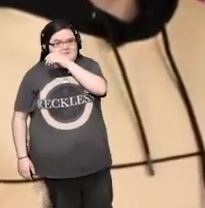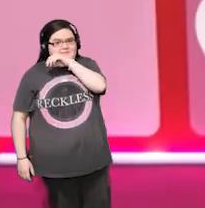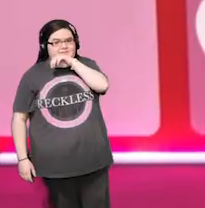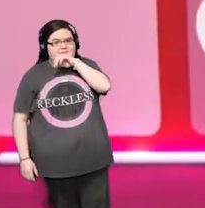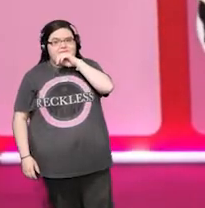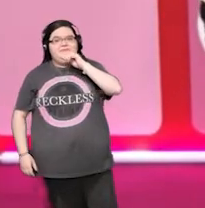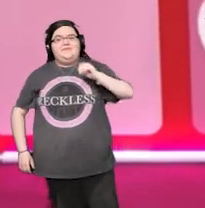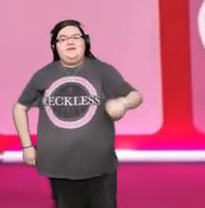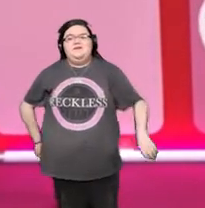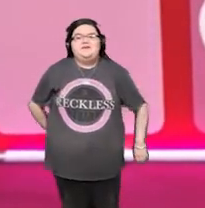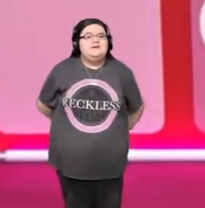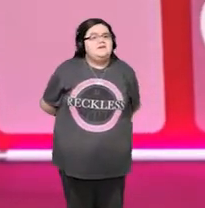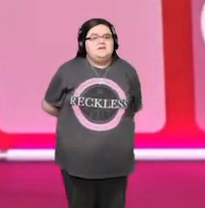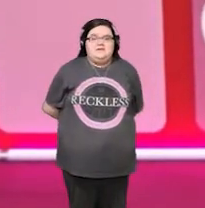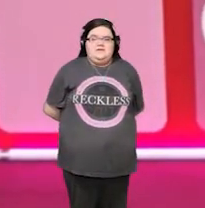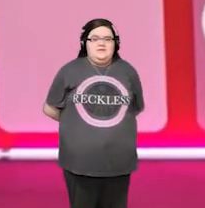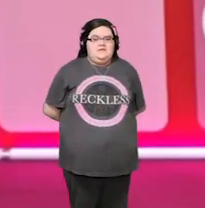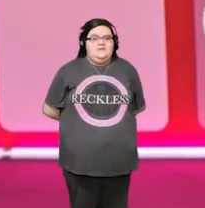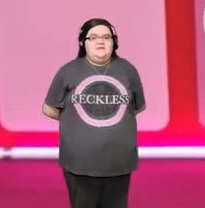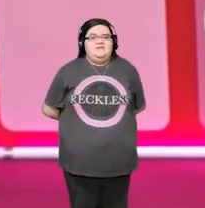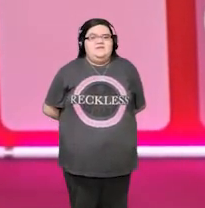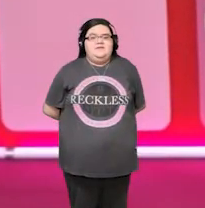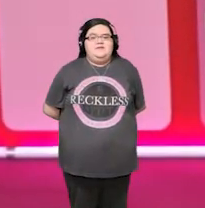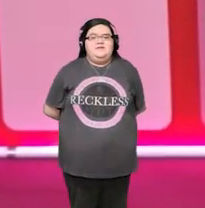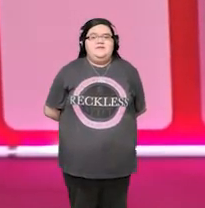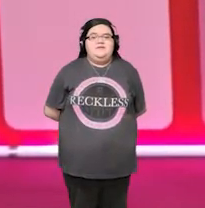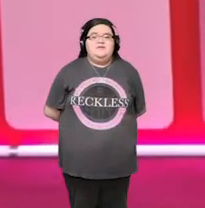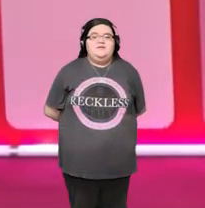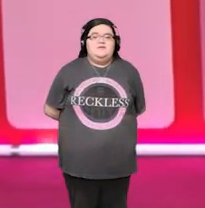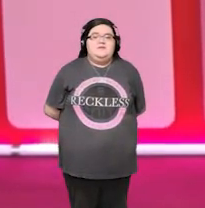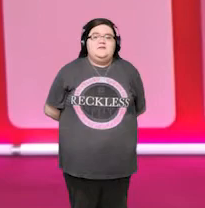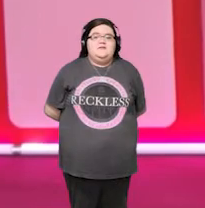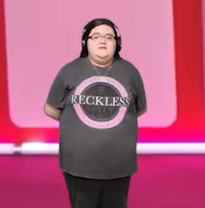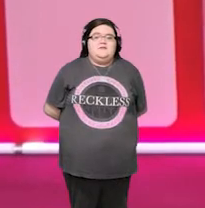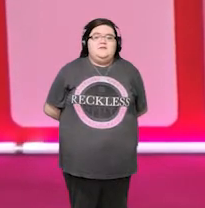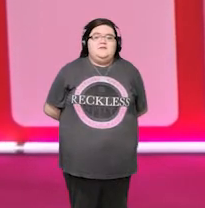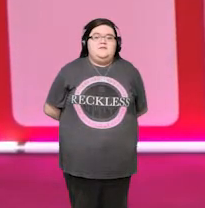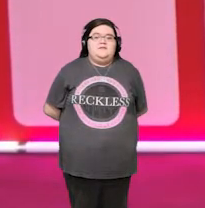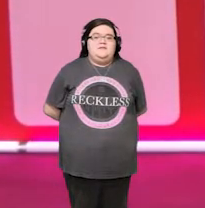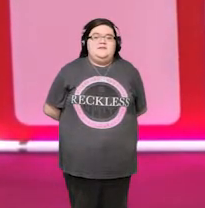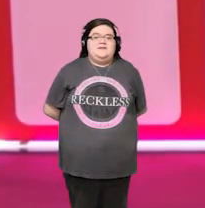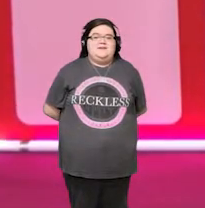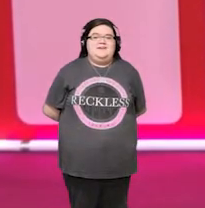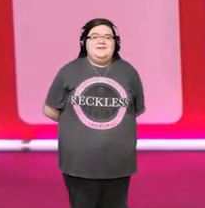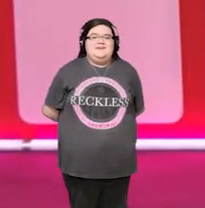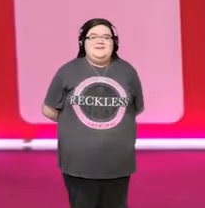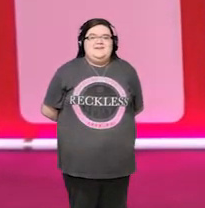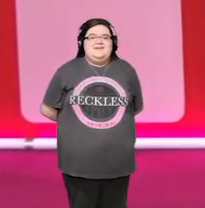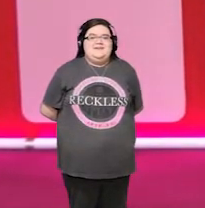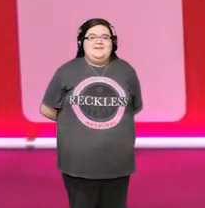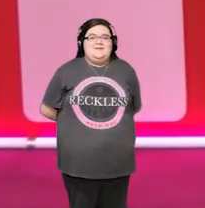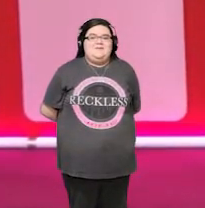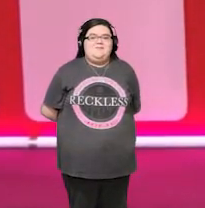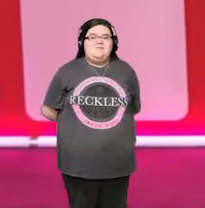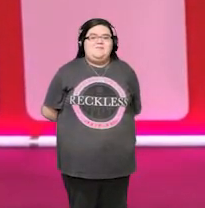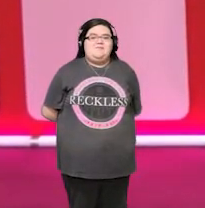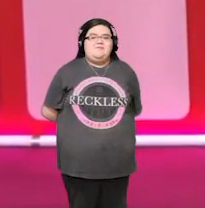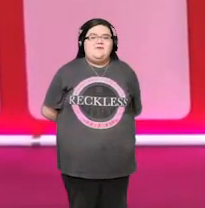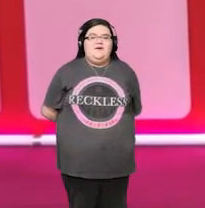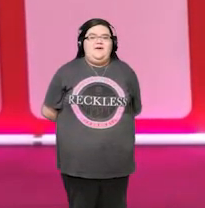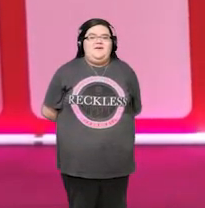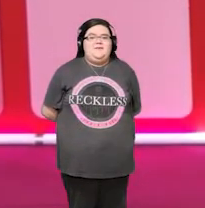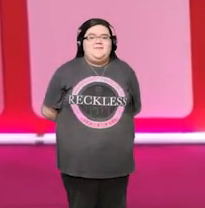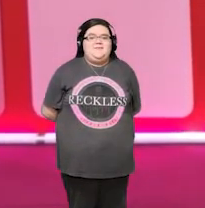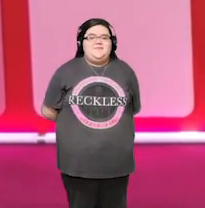exact questions. Oh. No, not these exact questions, you've done the actual show. Oh wow. Wow, you're exactly big time. He doesn't even know. I said we should do this and he went, that sounds like